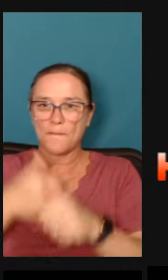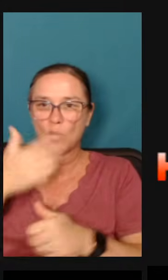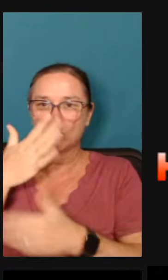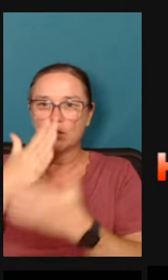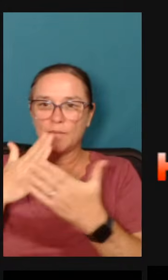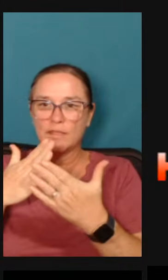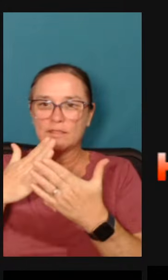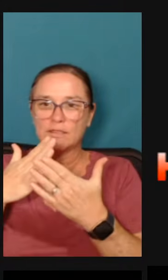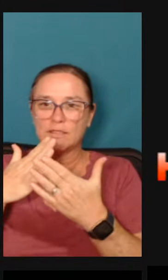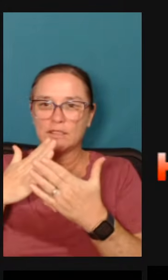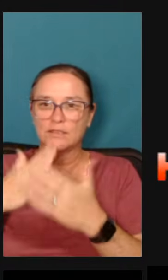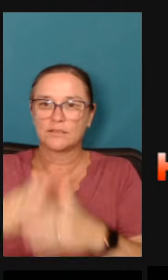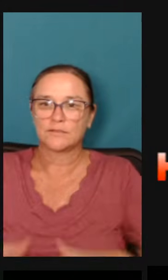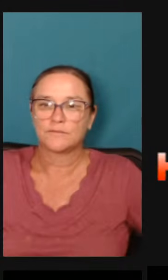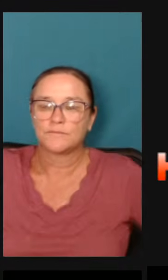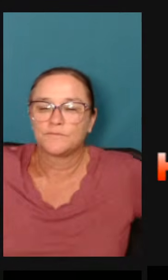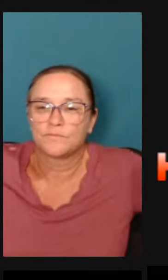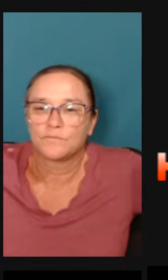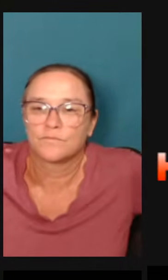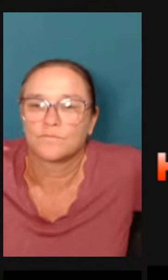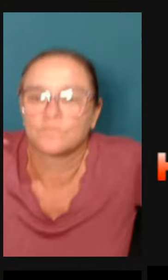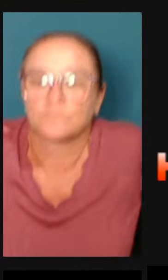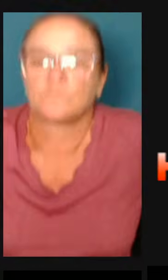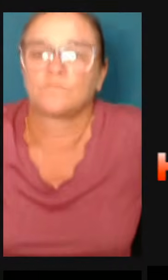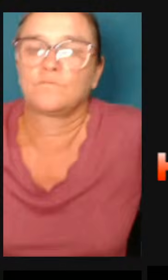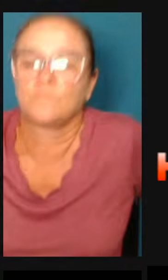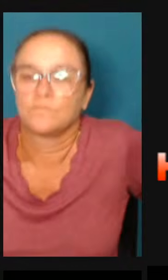it all gathering on the sides of the road and